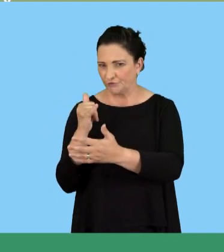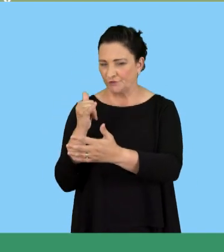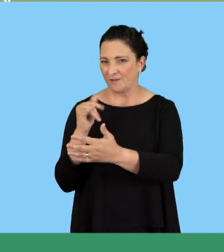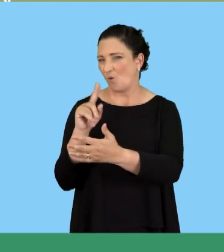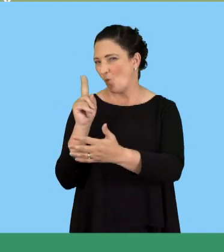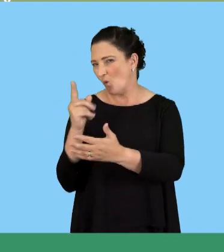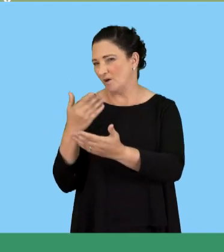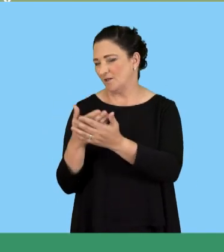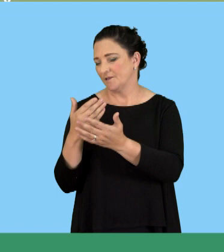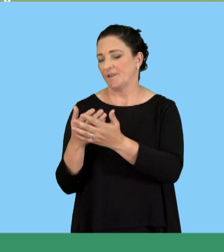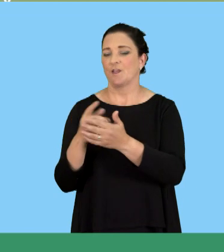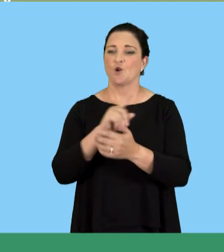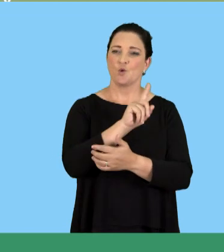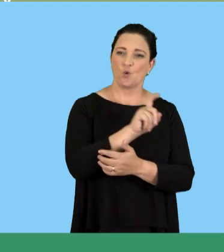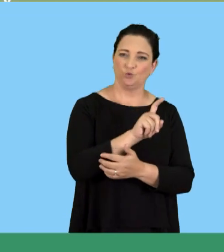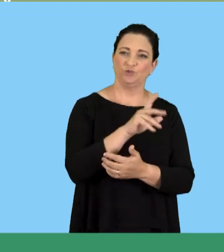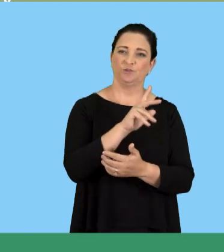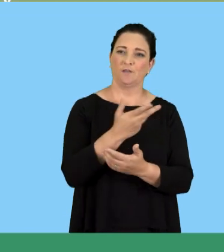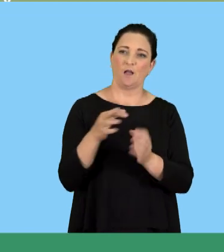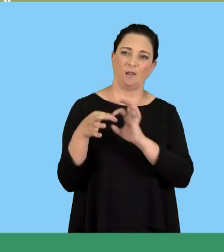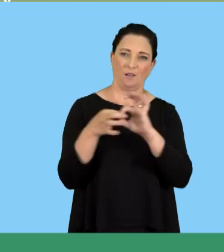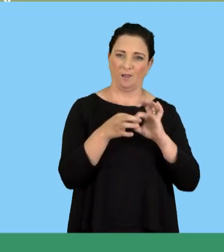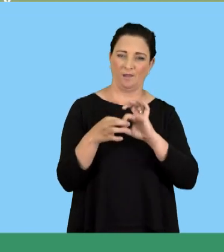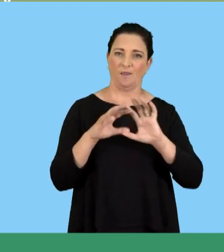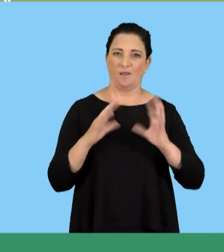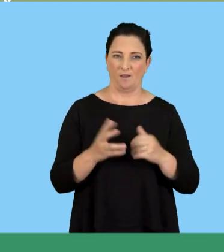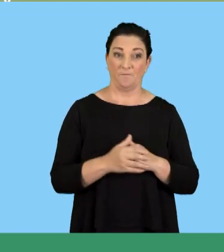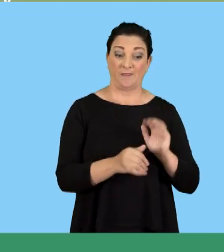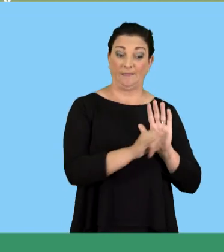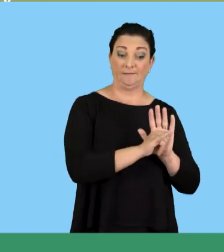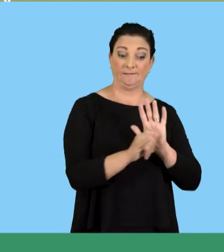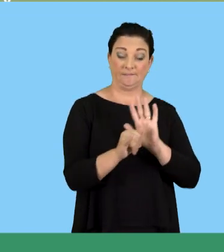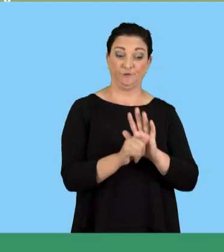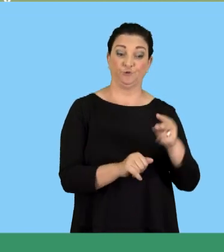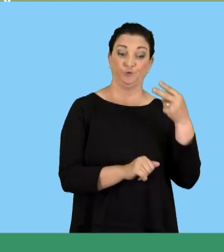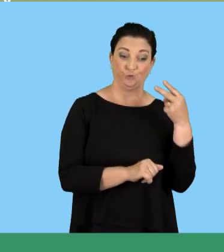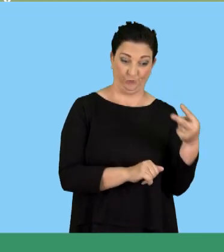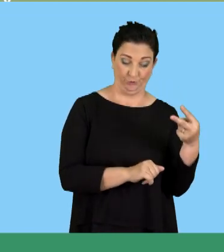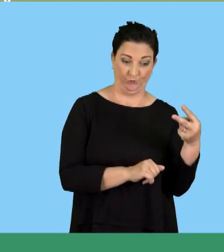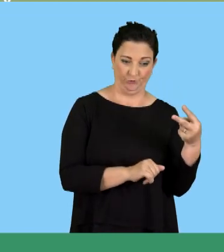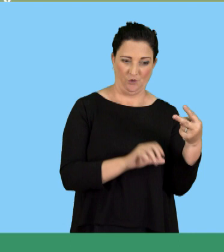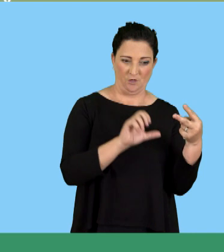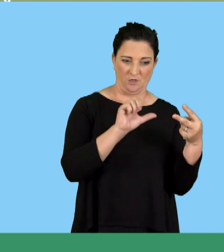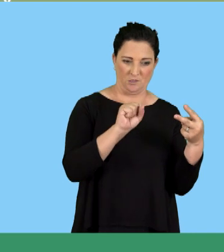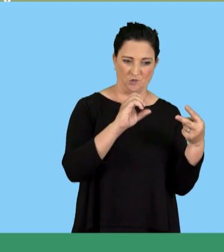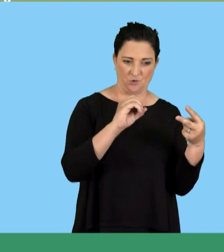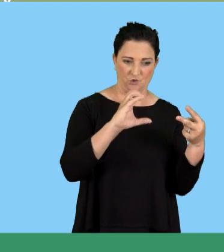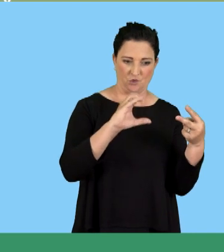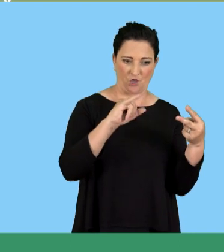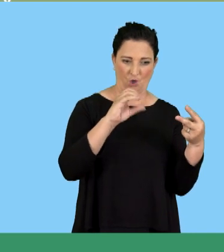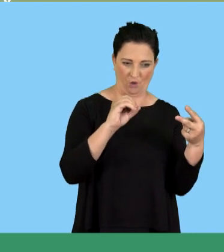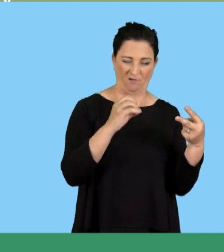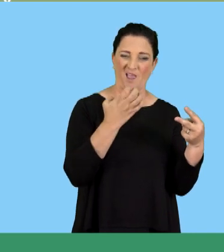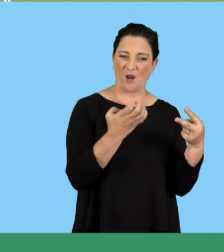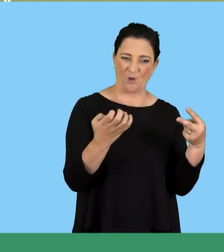the question requires from you. You are expected to identify two socioeconomic issues, and remember,